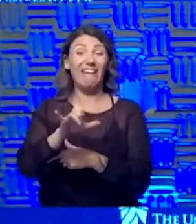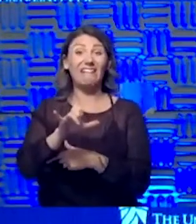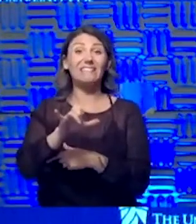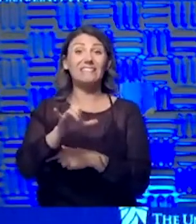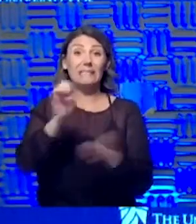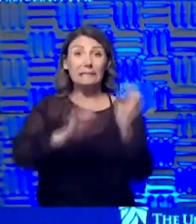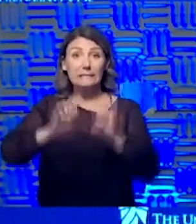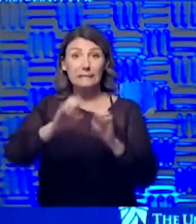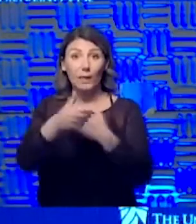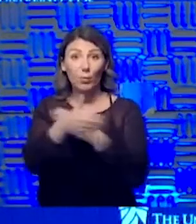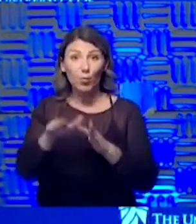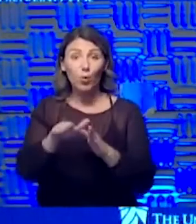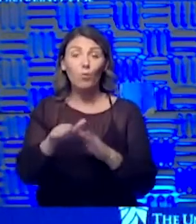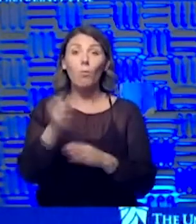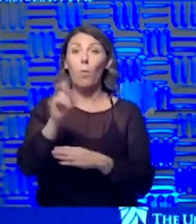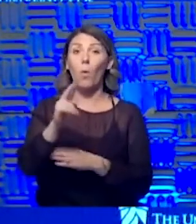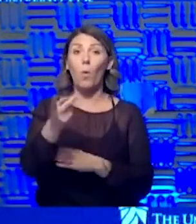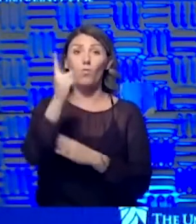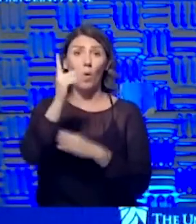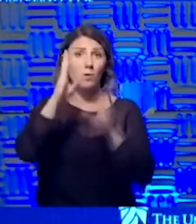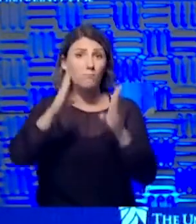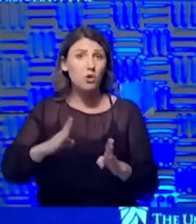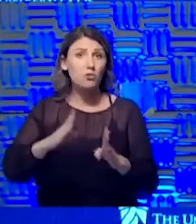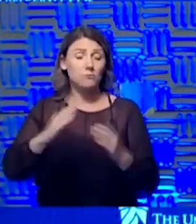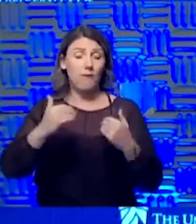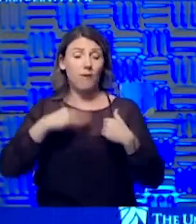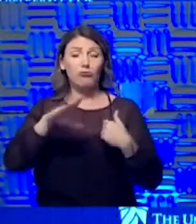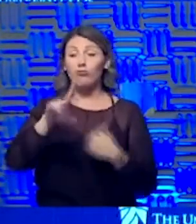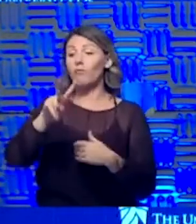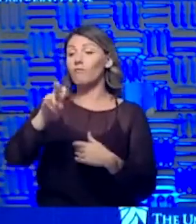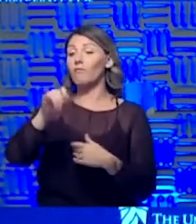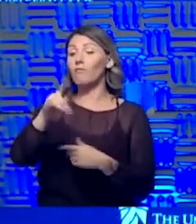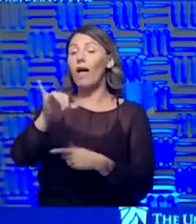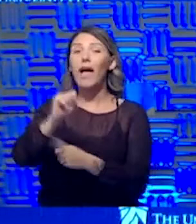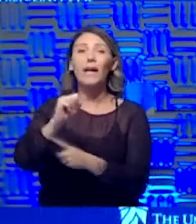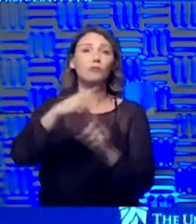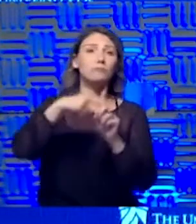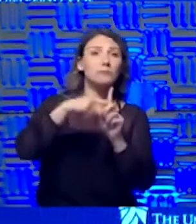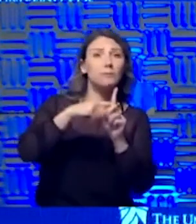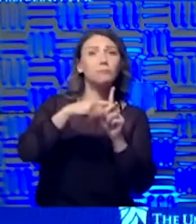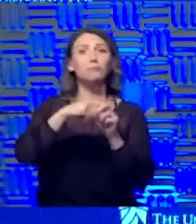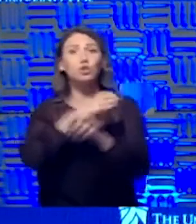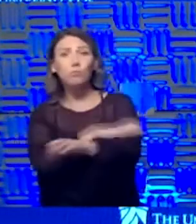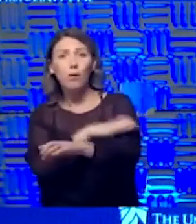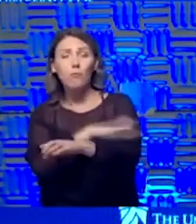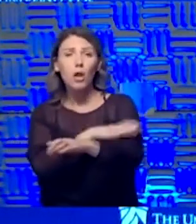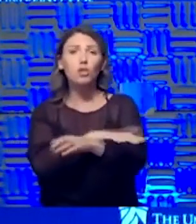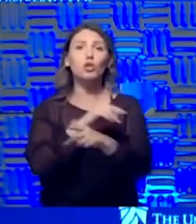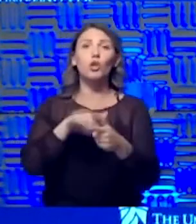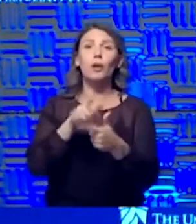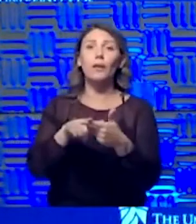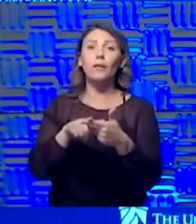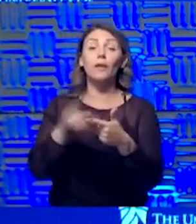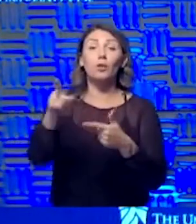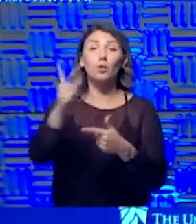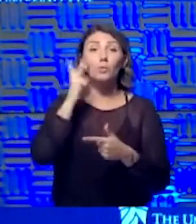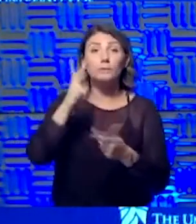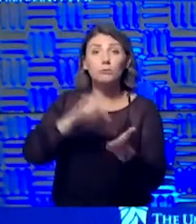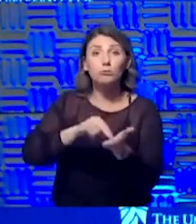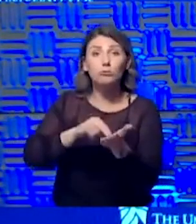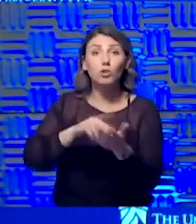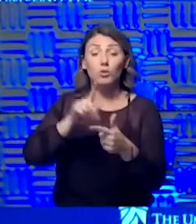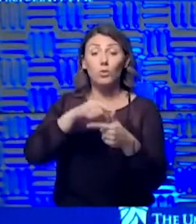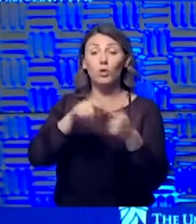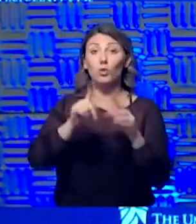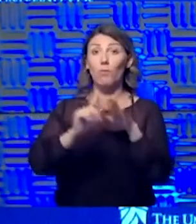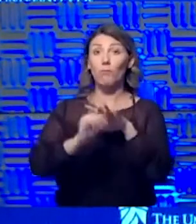person will come in and do your vital signs, look at your medications, and then you'll see the physician and the nurse, and then when you